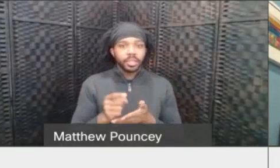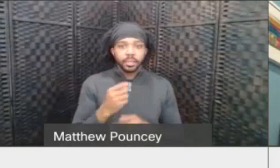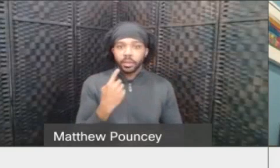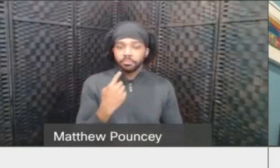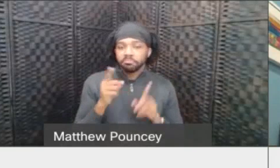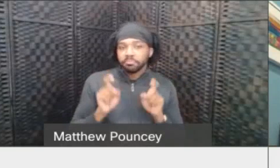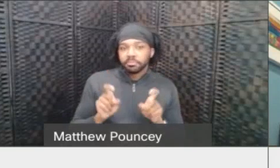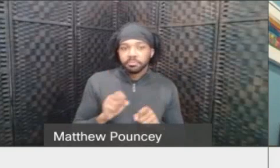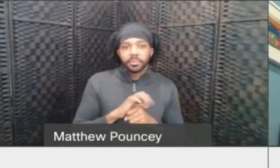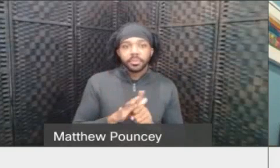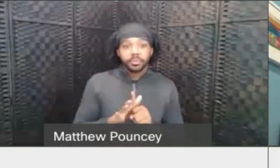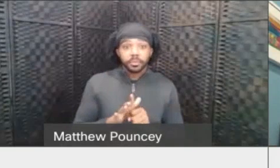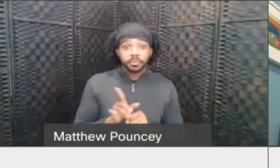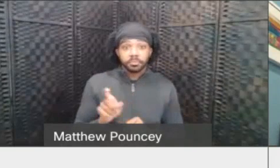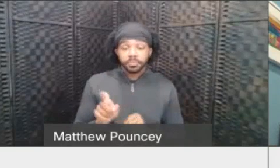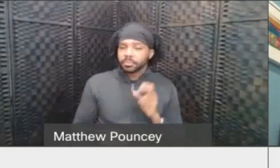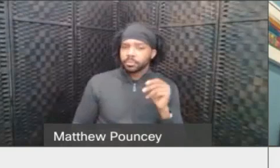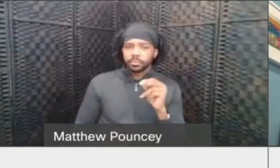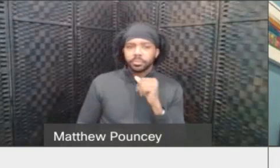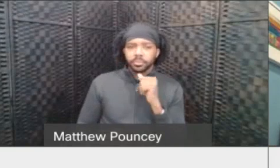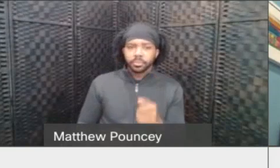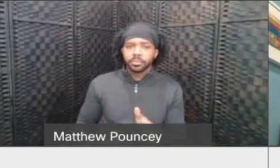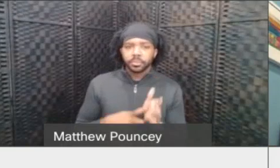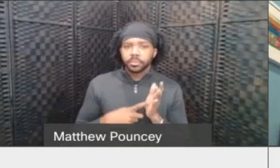No, they do not. And